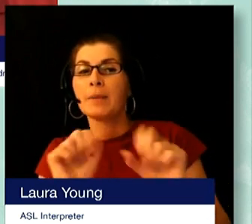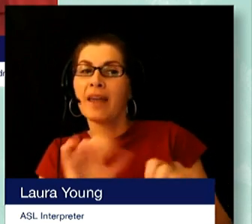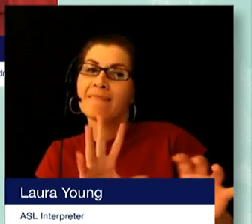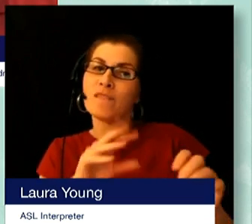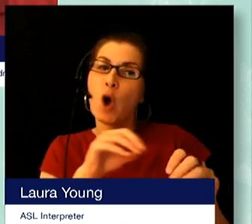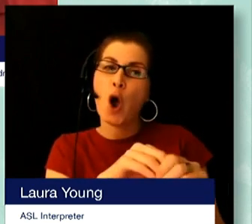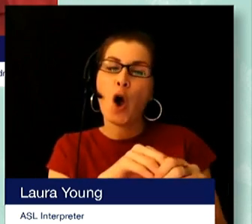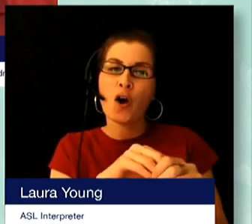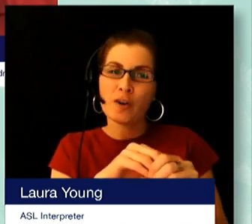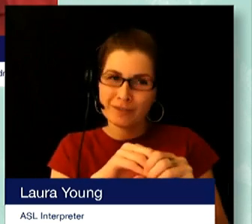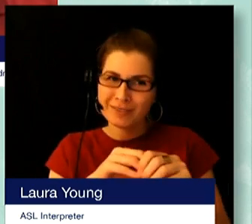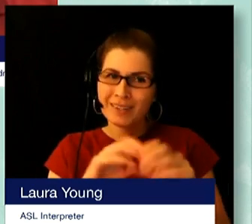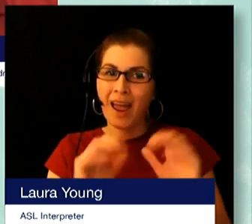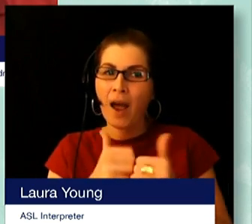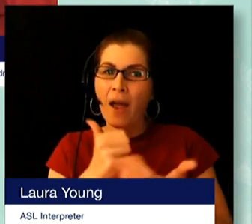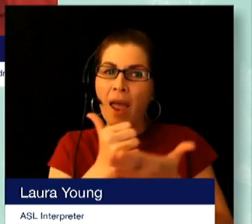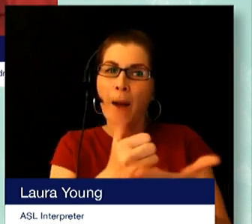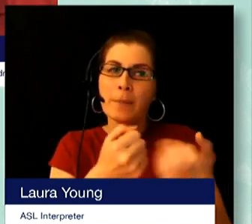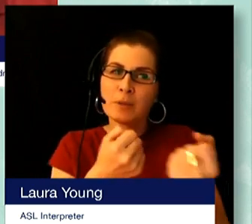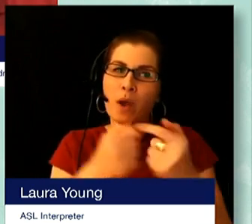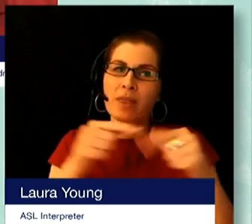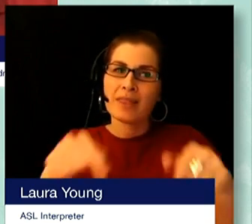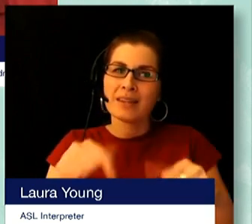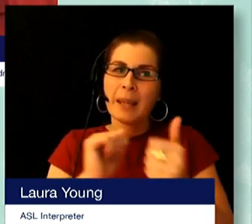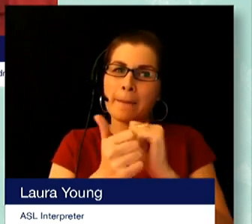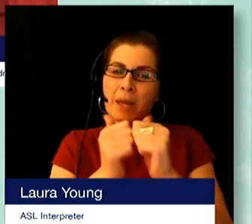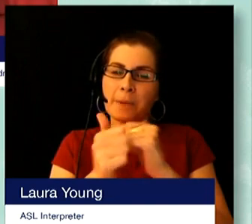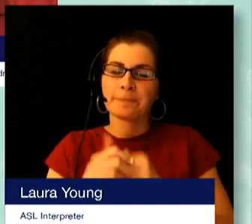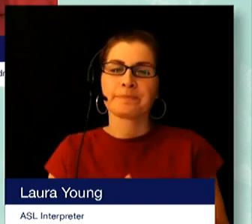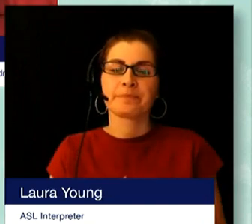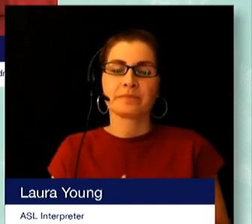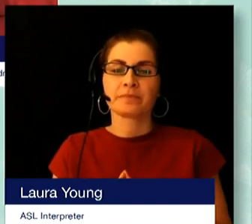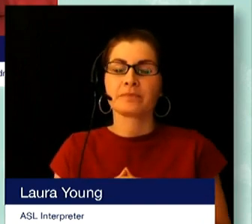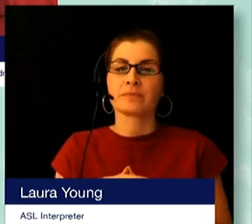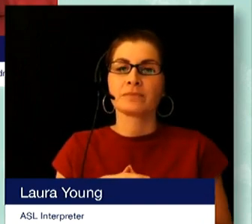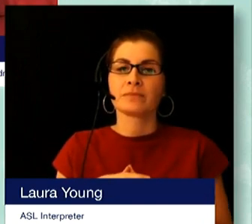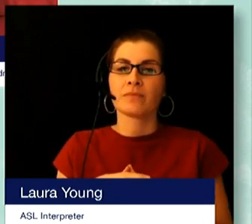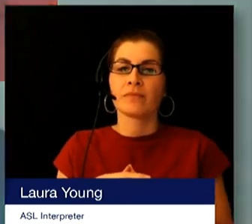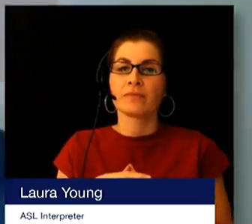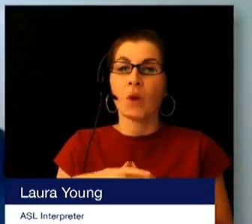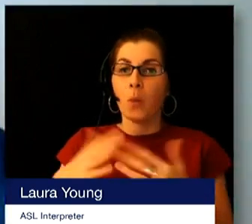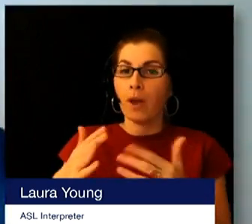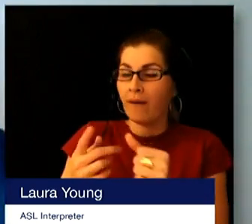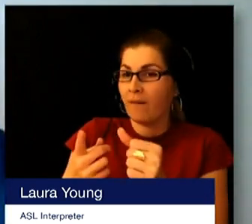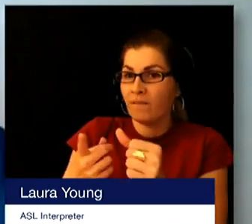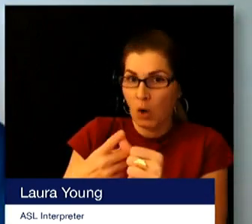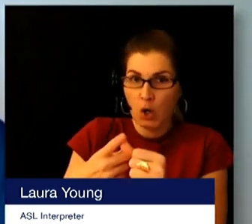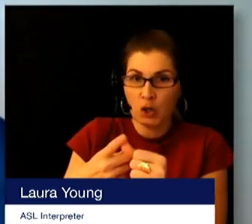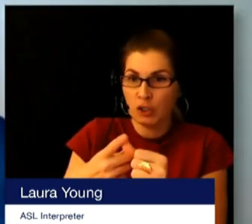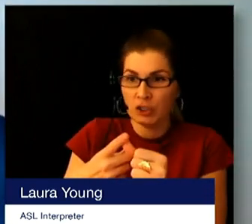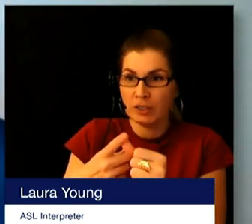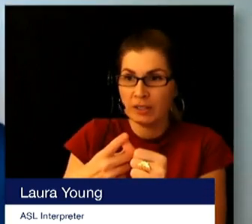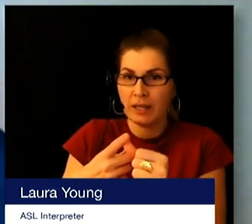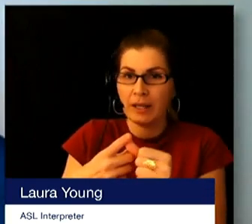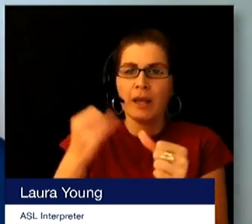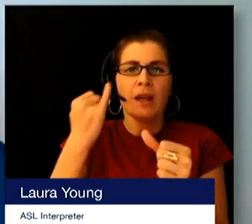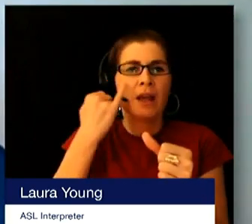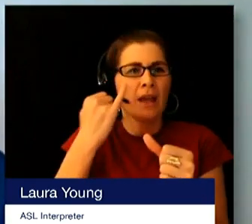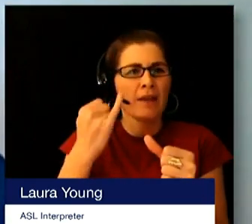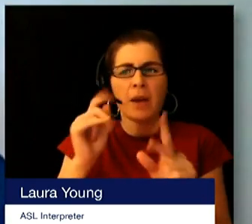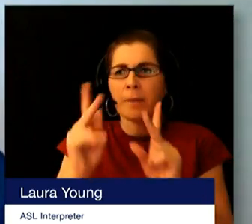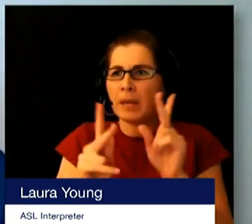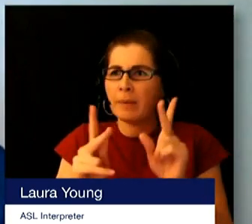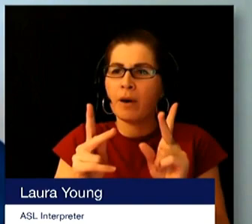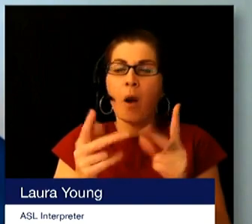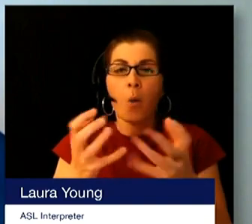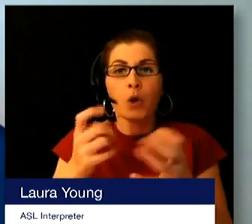for mass clemency? How can they support the redemption campaign? Well, first, if they are doubted they can have any impact, I would